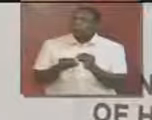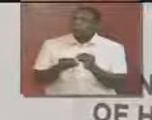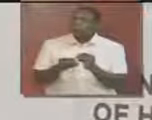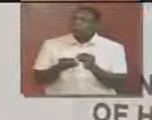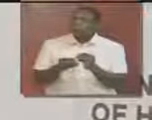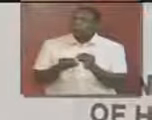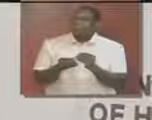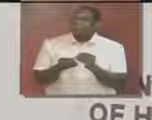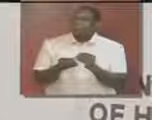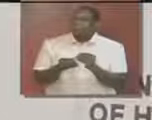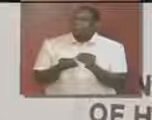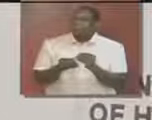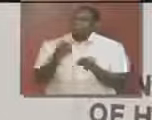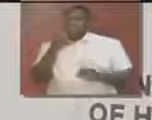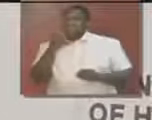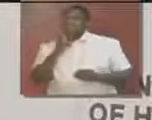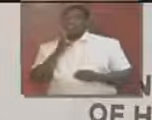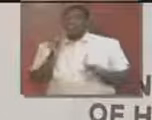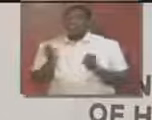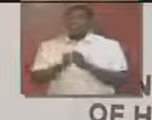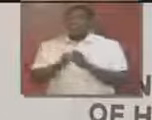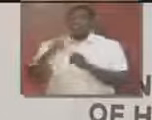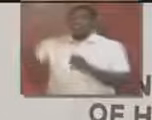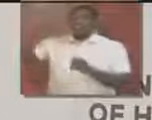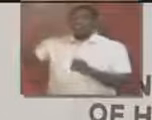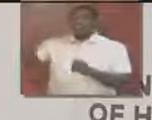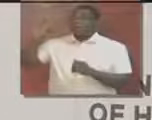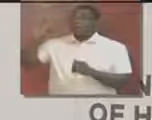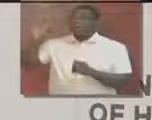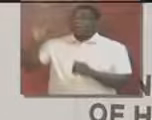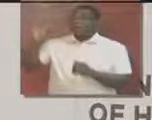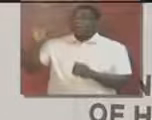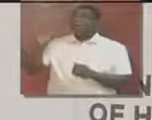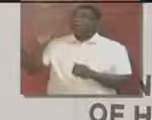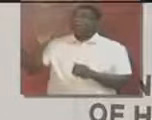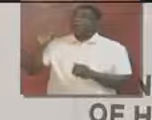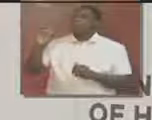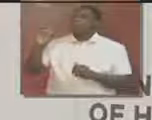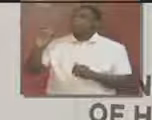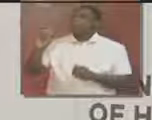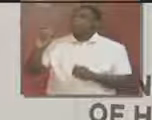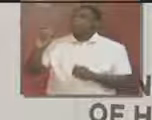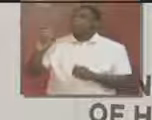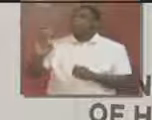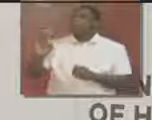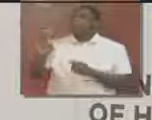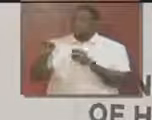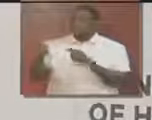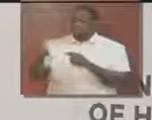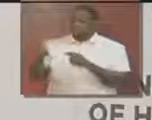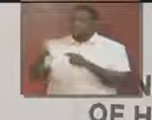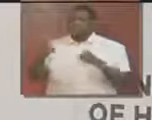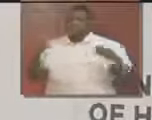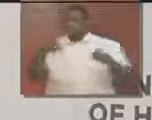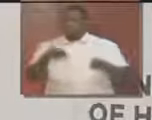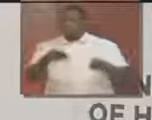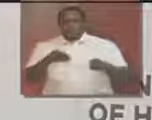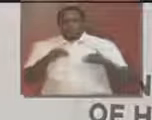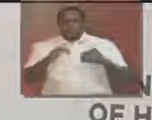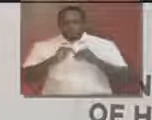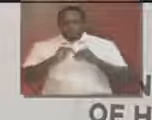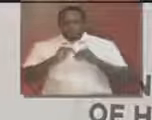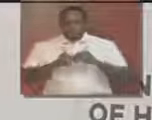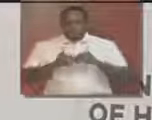I spoke to Prof. Montai about this, who's our immune specialist in Trinidad, and she said, put into perspective, they've had